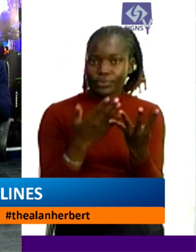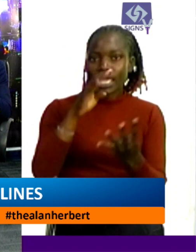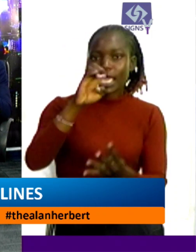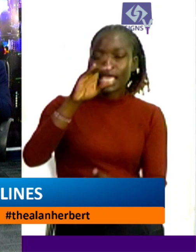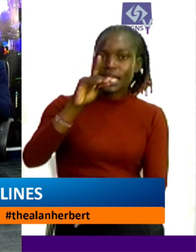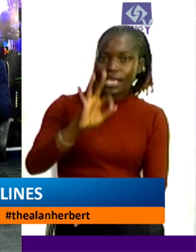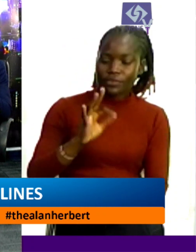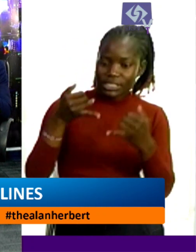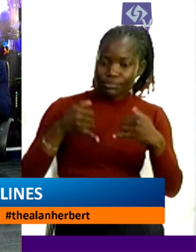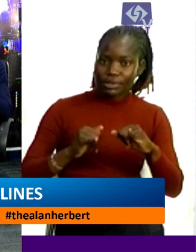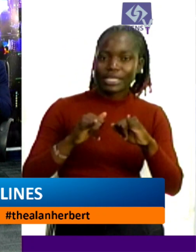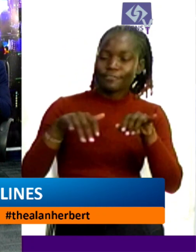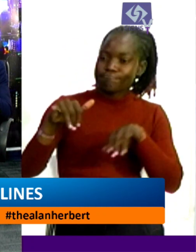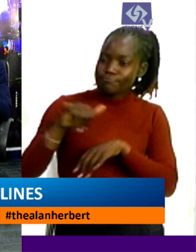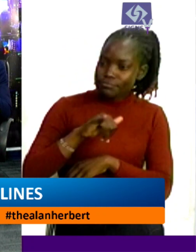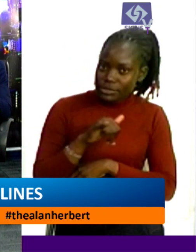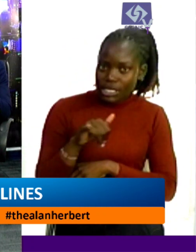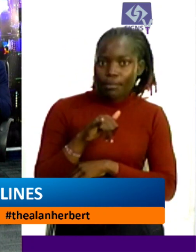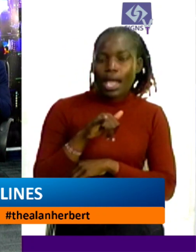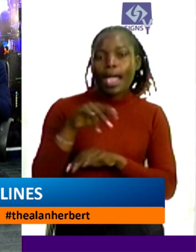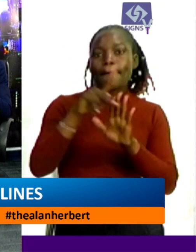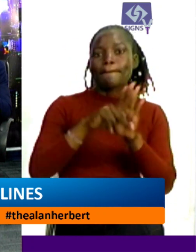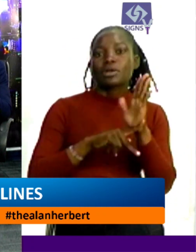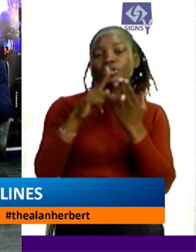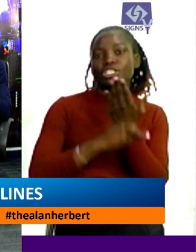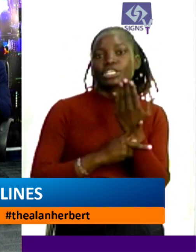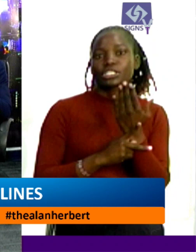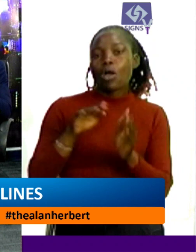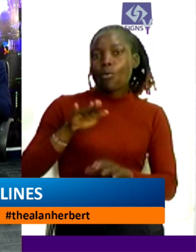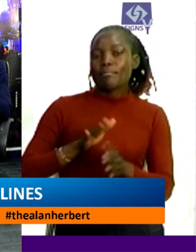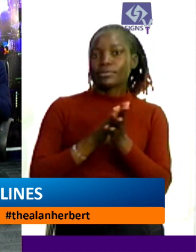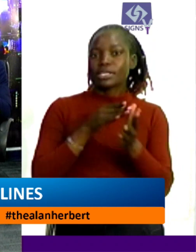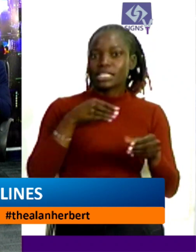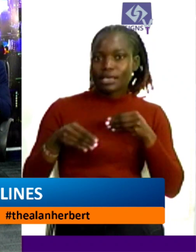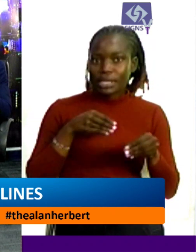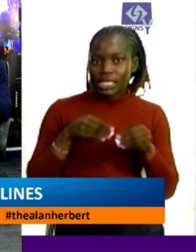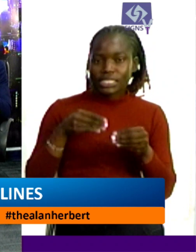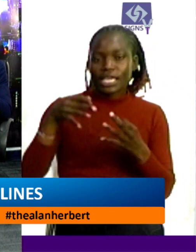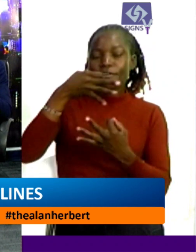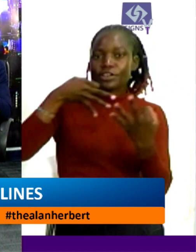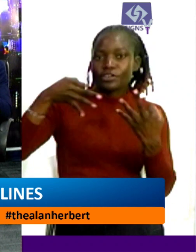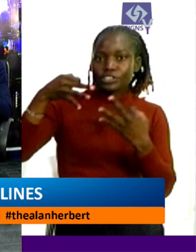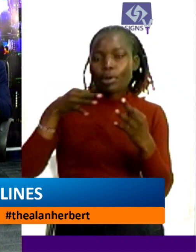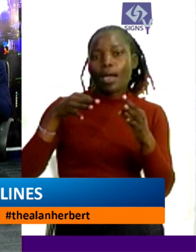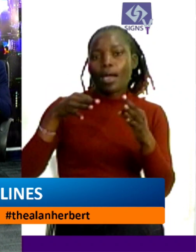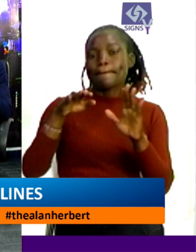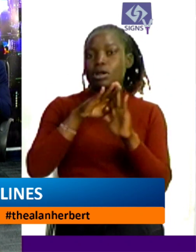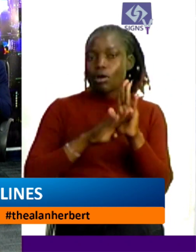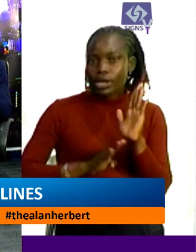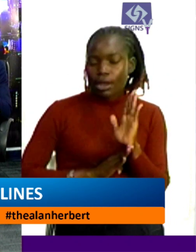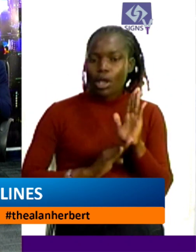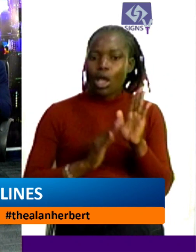the similar project, that is Women with Disability Fellowship Program. And with the leverage of our network and